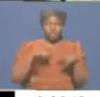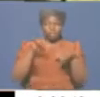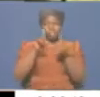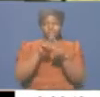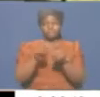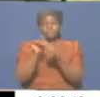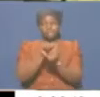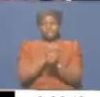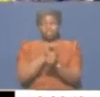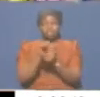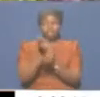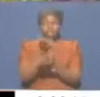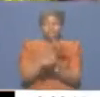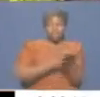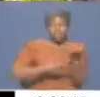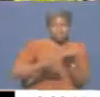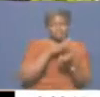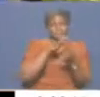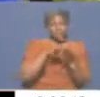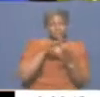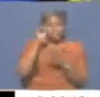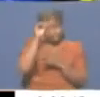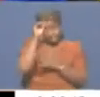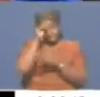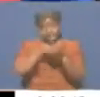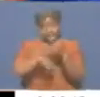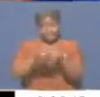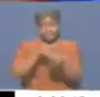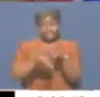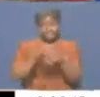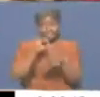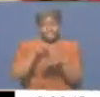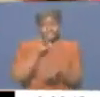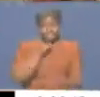economic and learning activities. Caroline Kamara reporting for Lunchtime News.